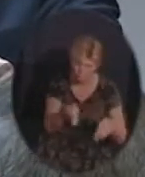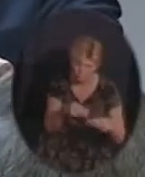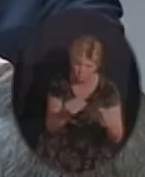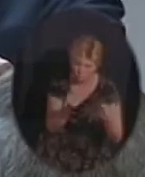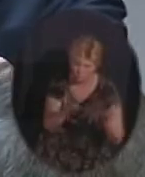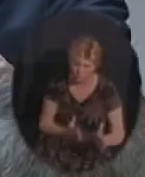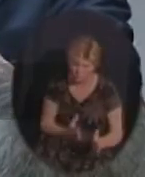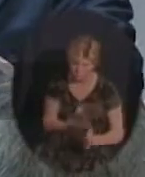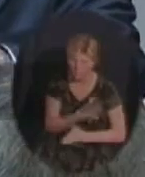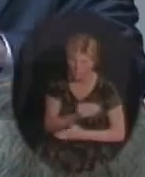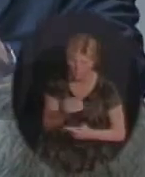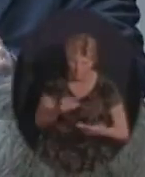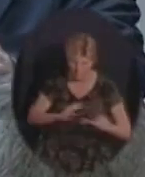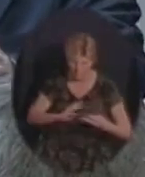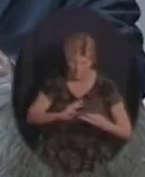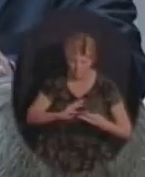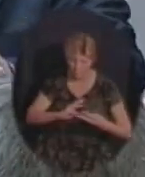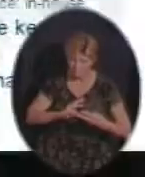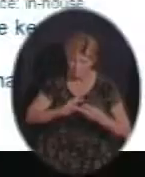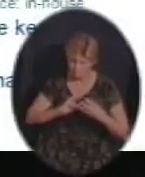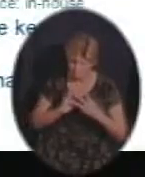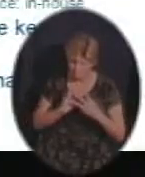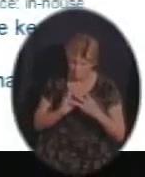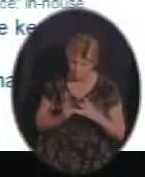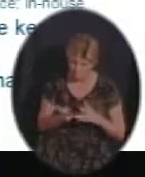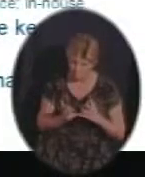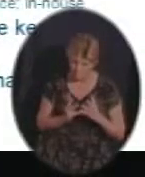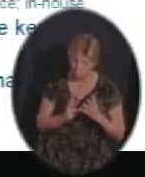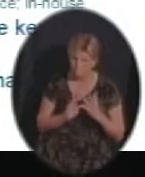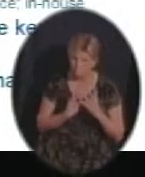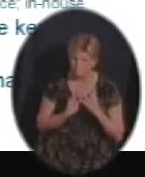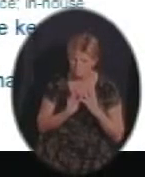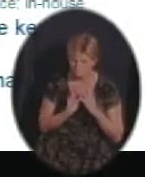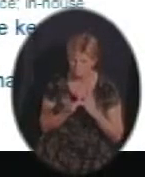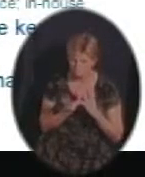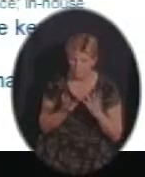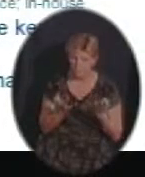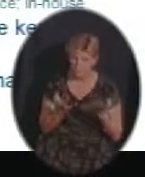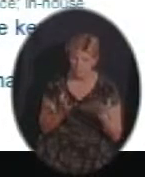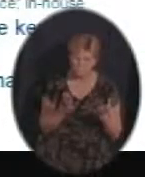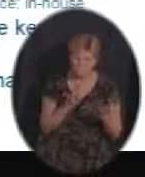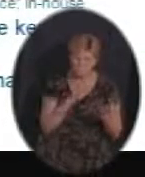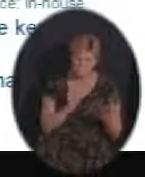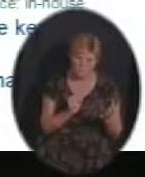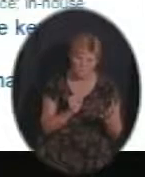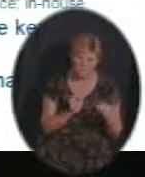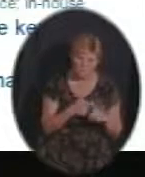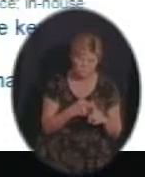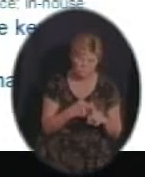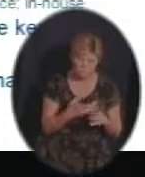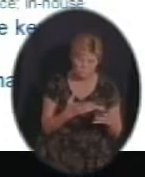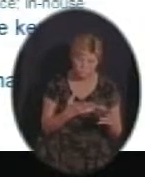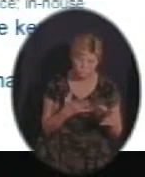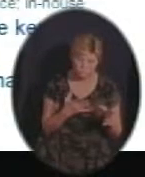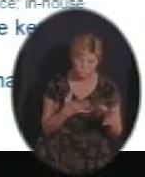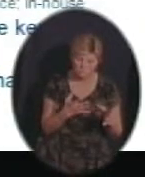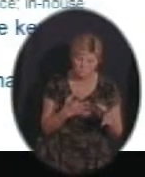important. What I'd like to touch on here is some criteria that was included in the RFP. It was also included in your last month's board